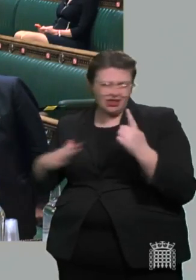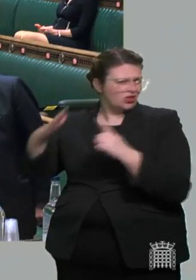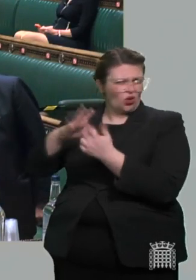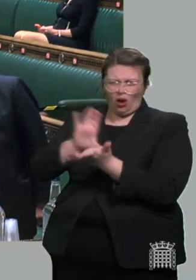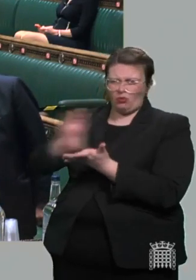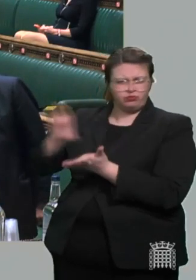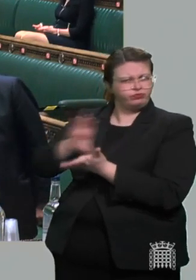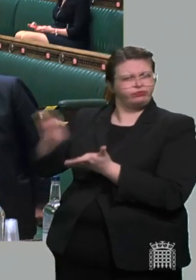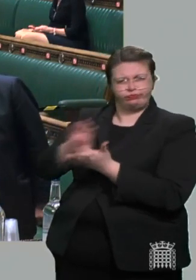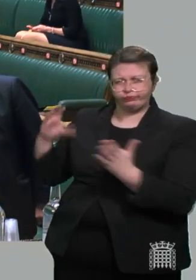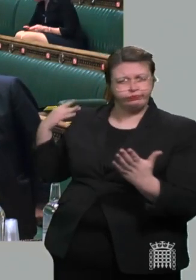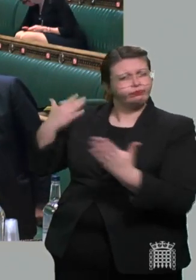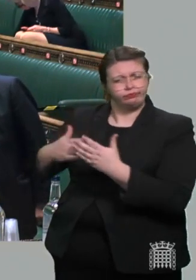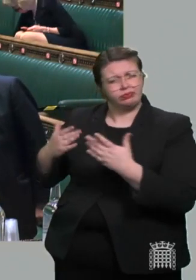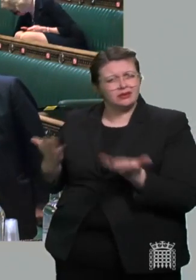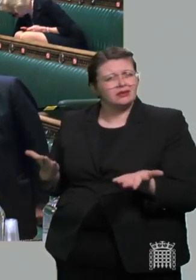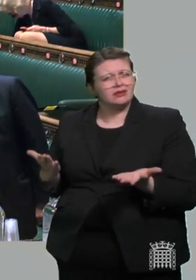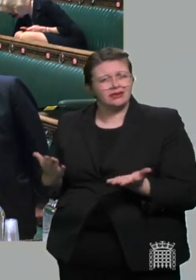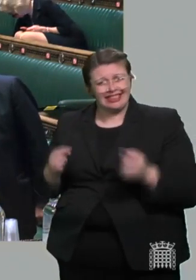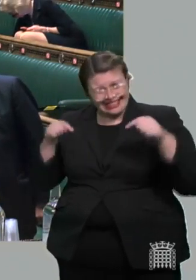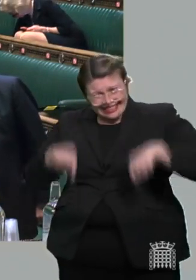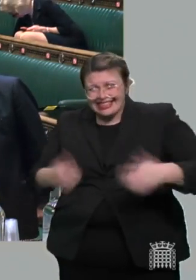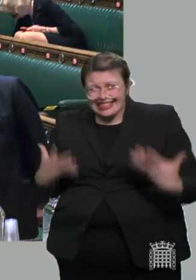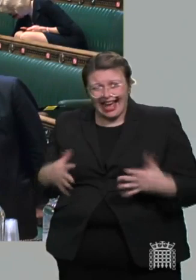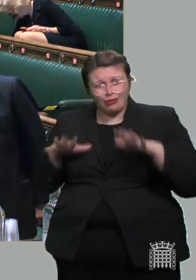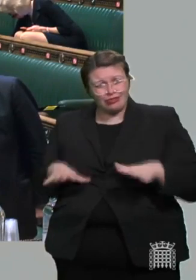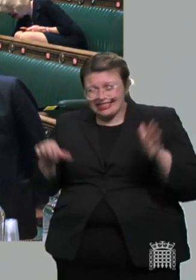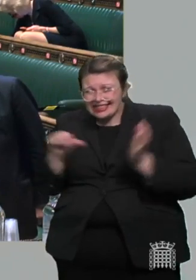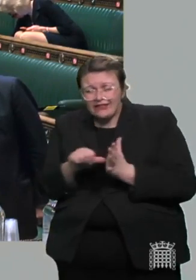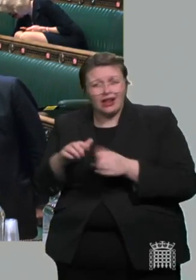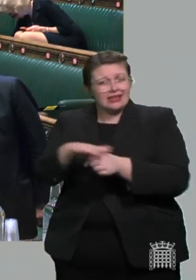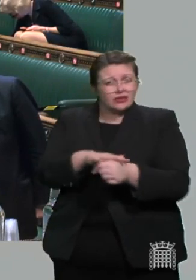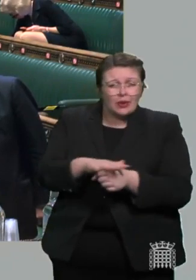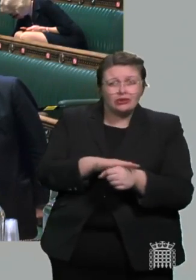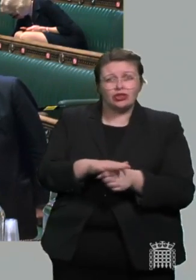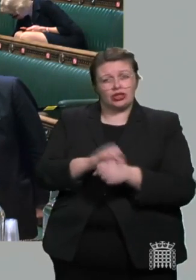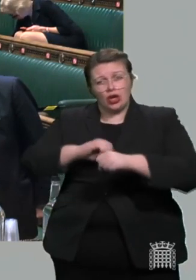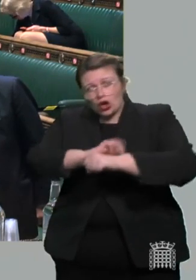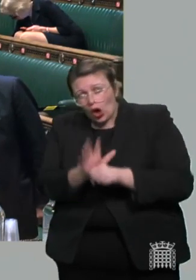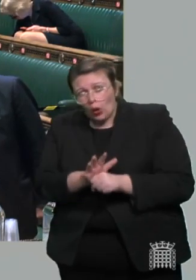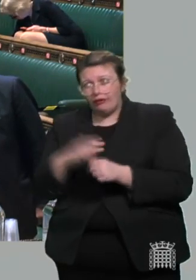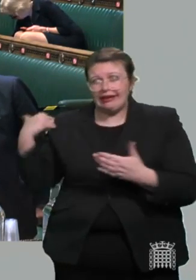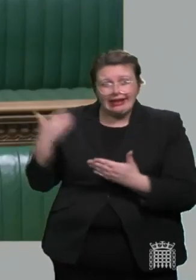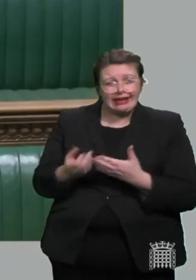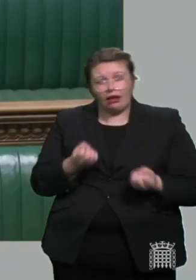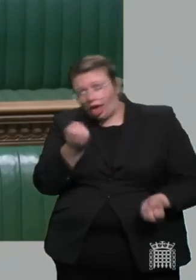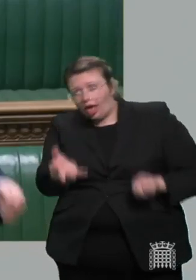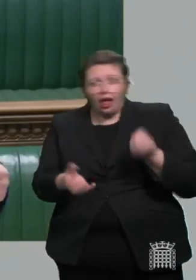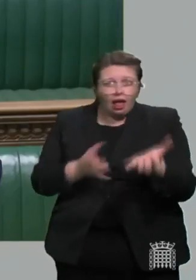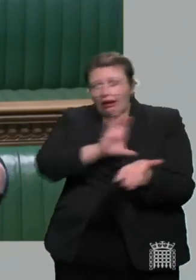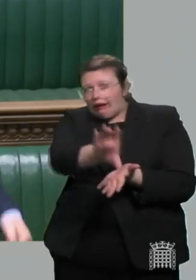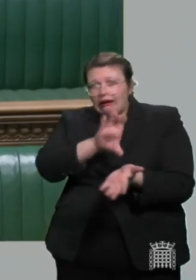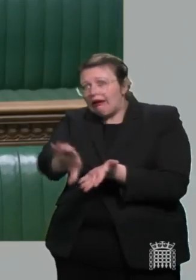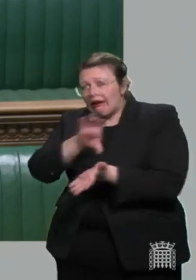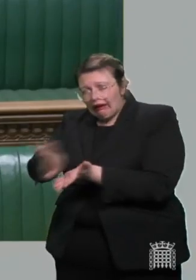record. I think, in these tough, straightened circumstances, bearing in mind the immense cost of the Covid epidemic that has affected our country,